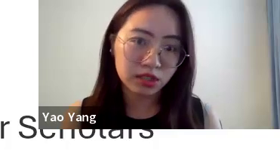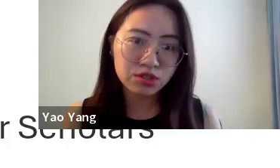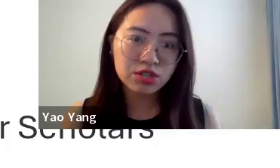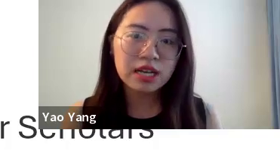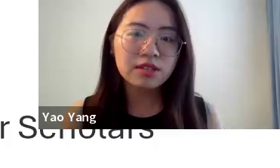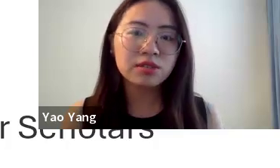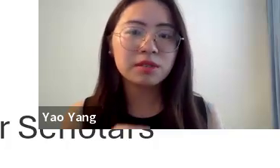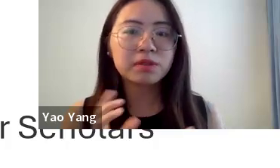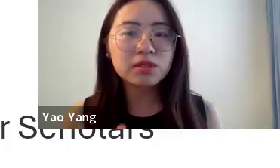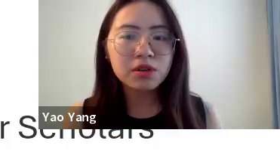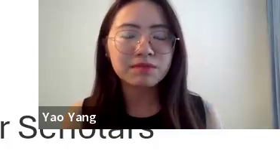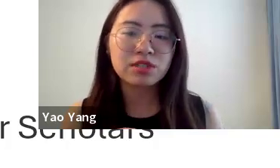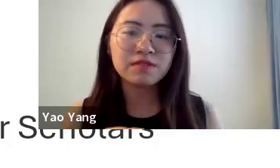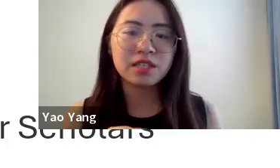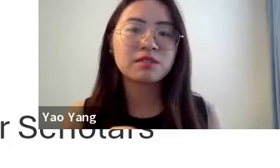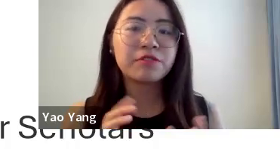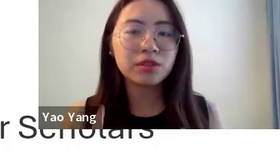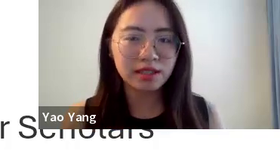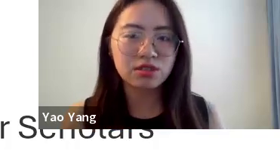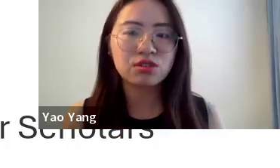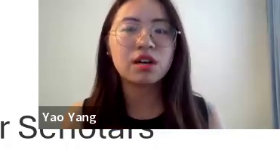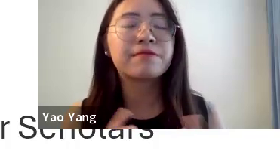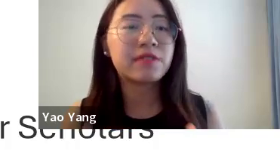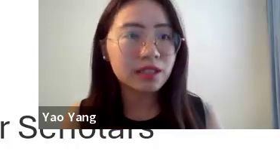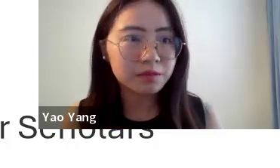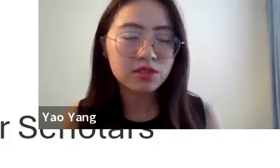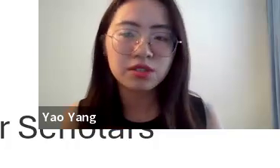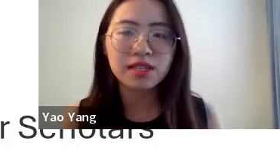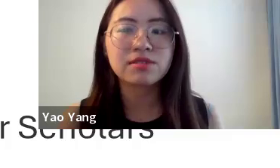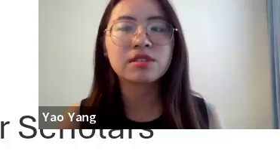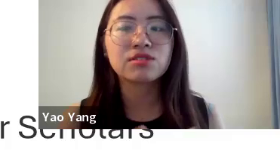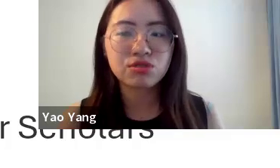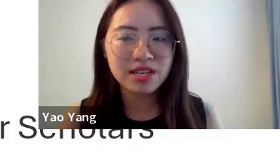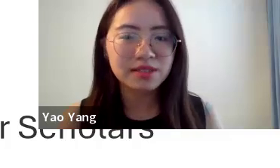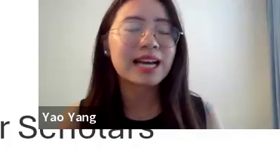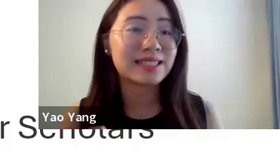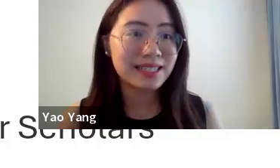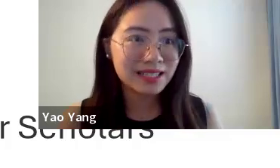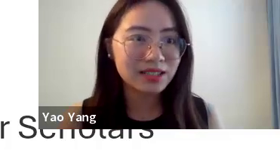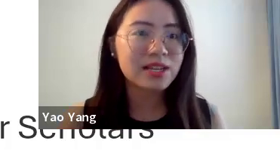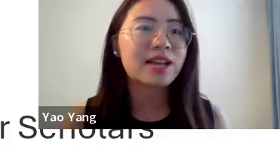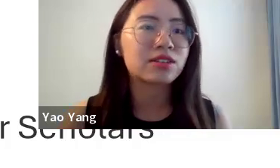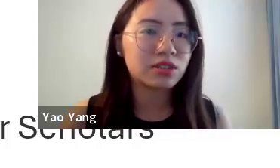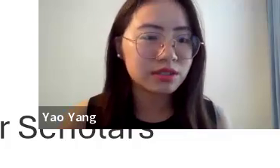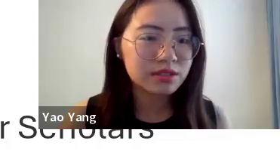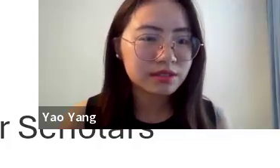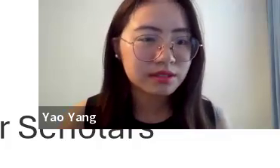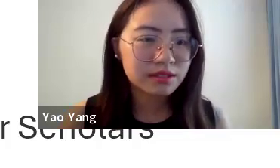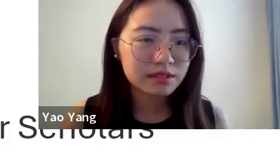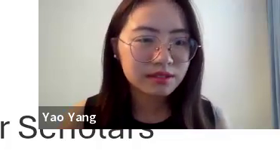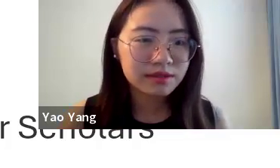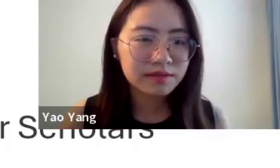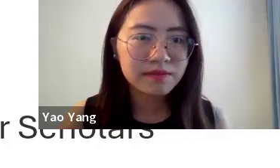asset-based approach. So the program shifted its focus to affirm students' strengths, identities, and